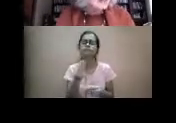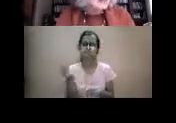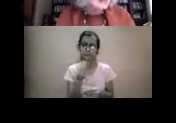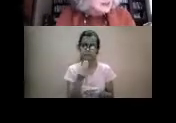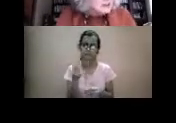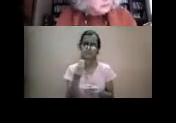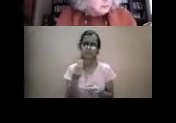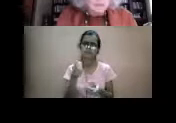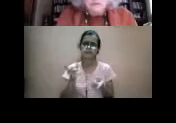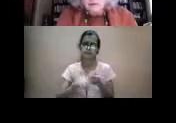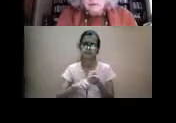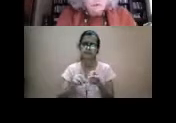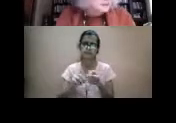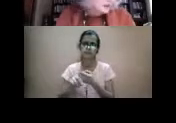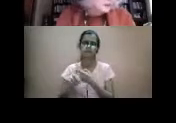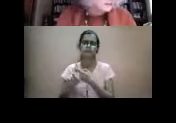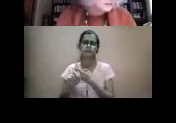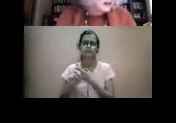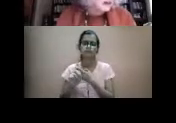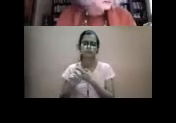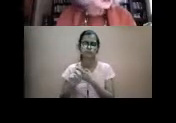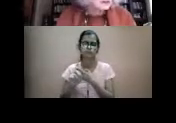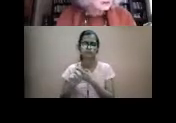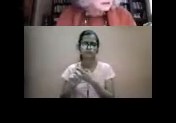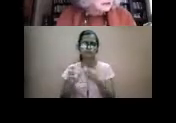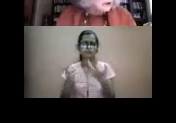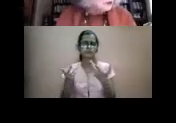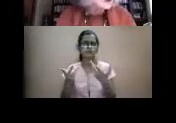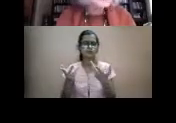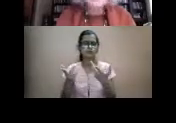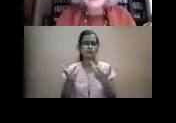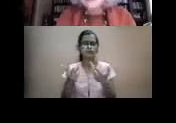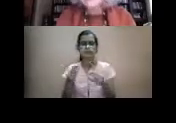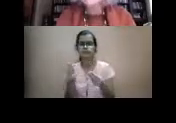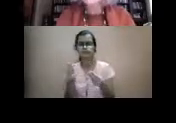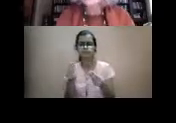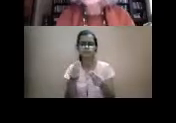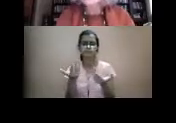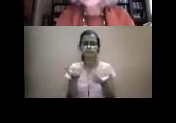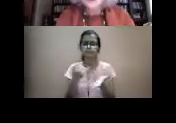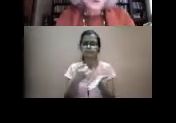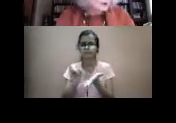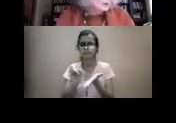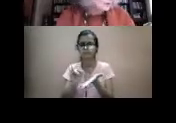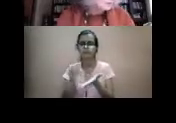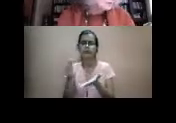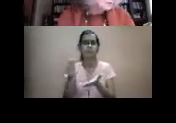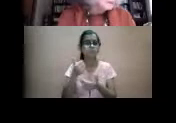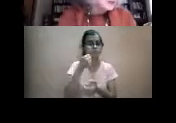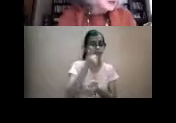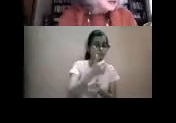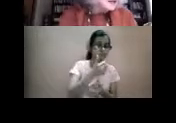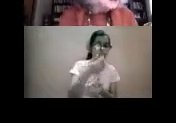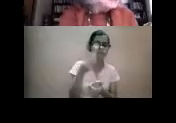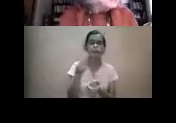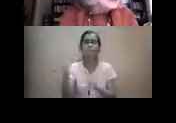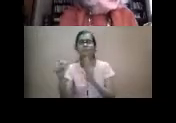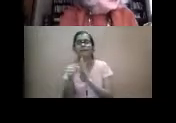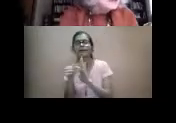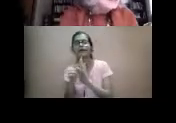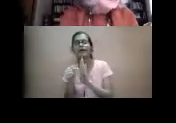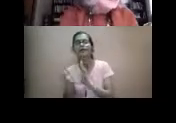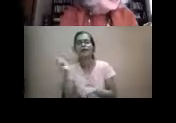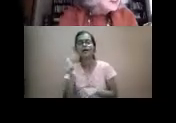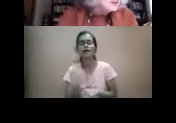that the cared for rejects as good, or as something that is good for her. Central